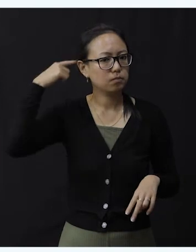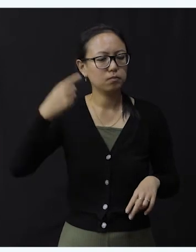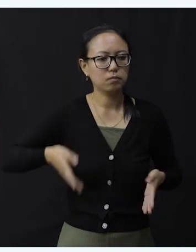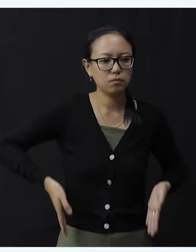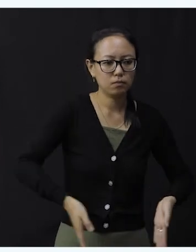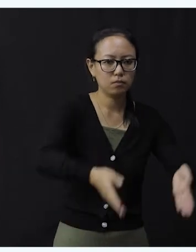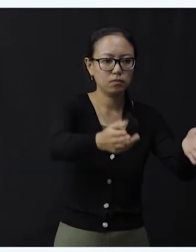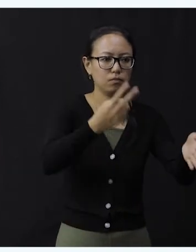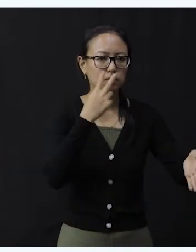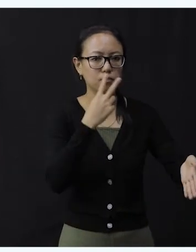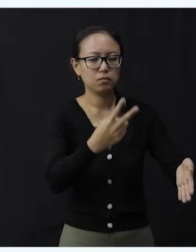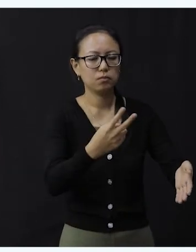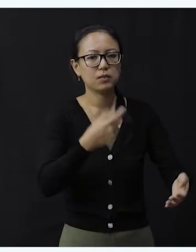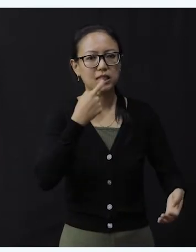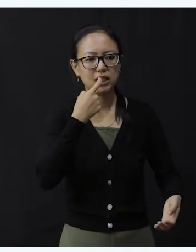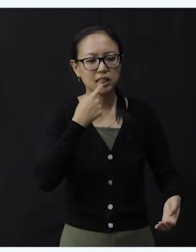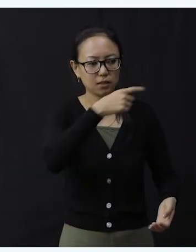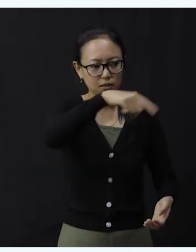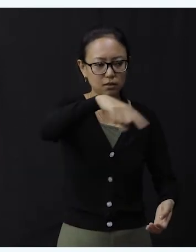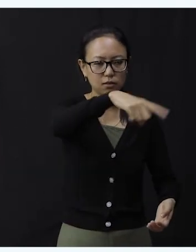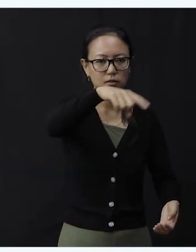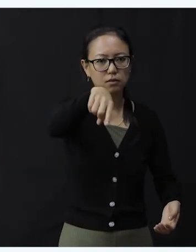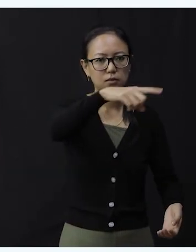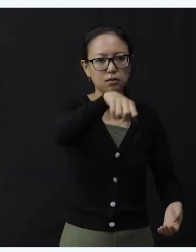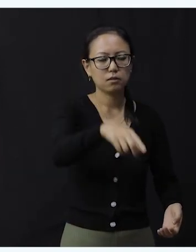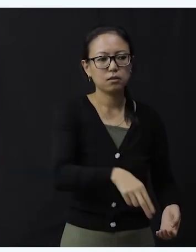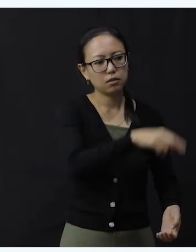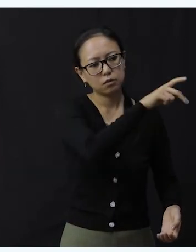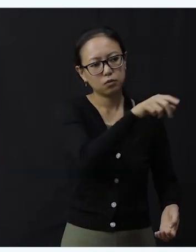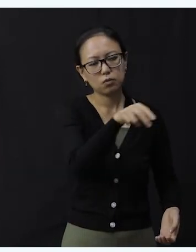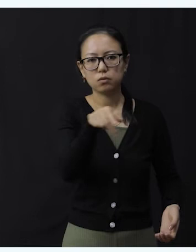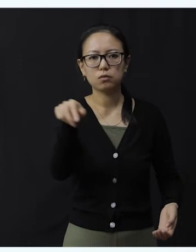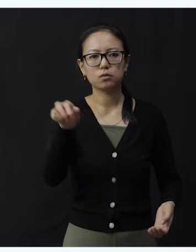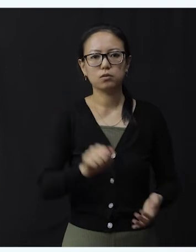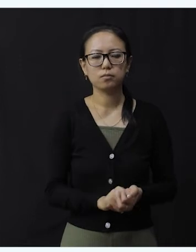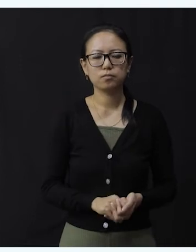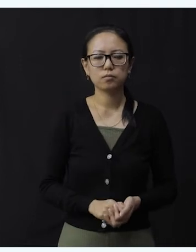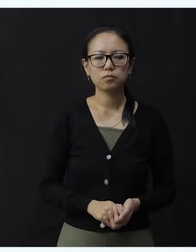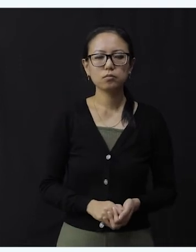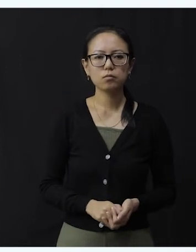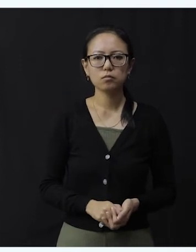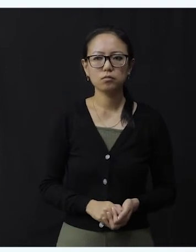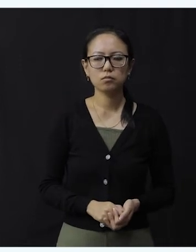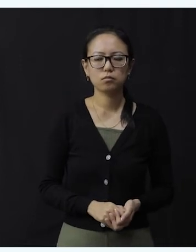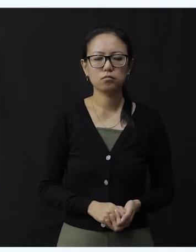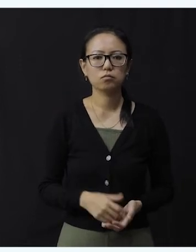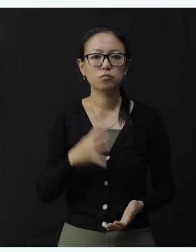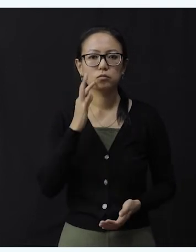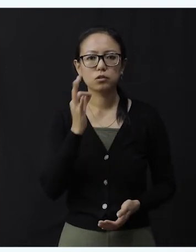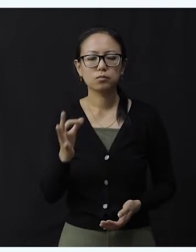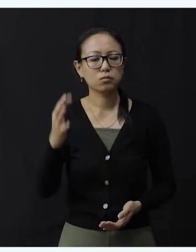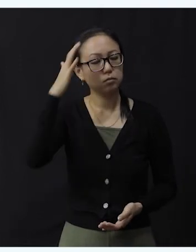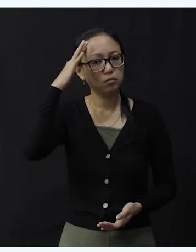road on a zebra crossing. And as I have told you, before crossing the road, it is very important for you to